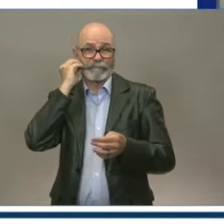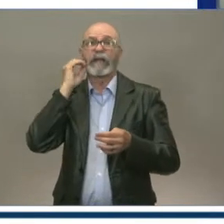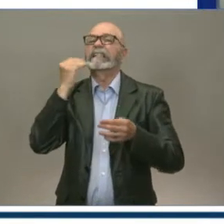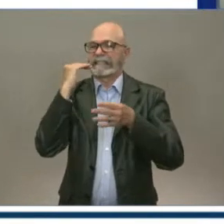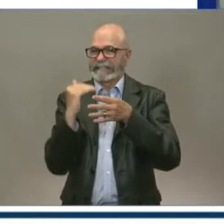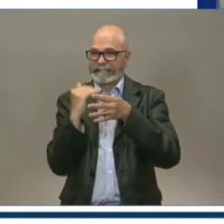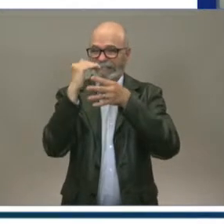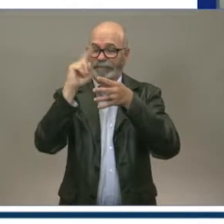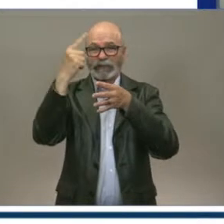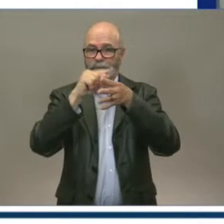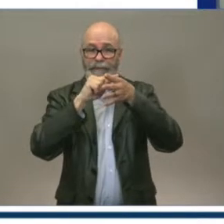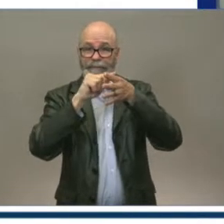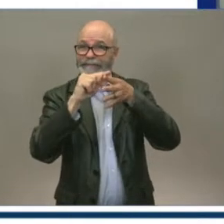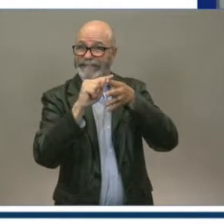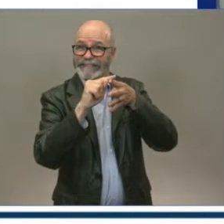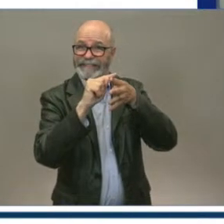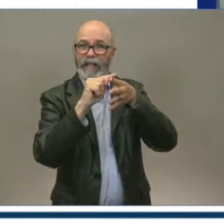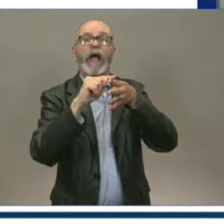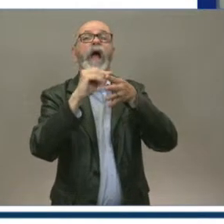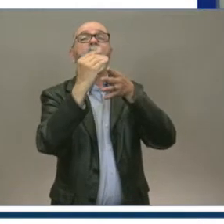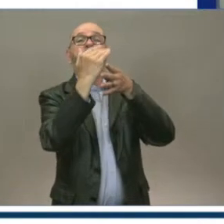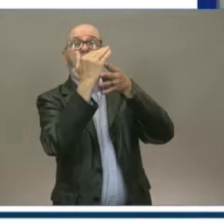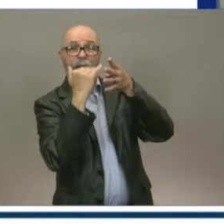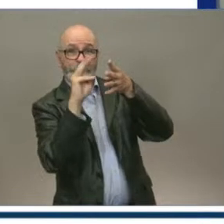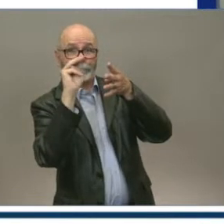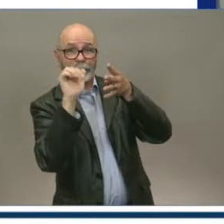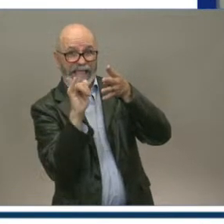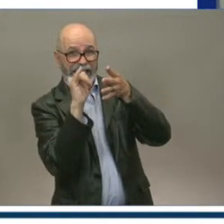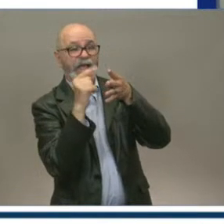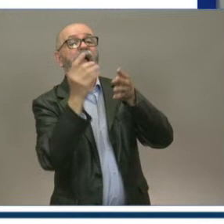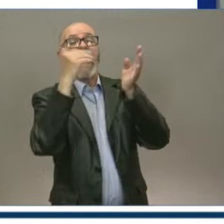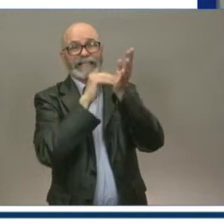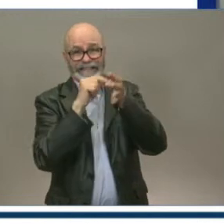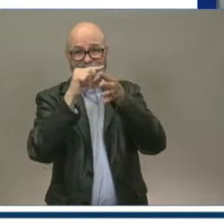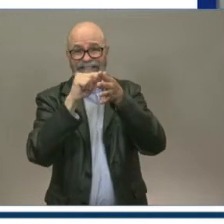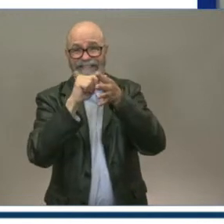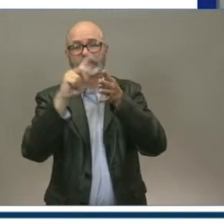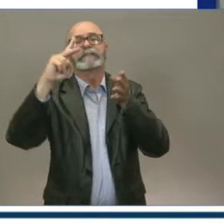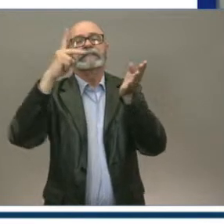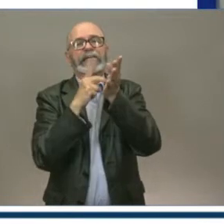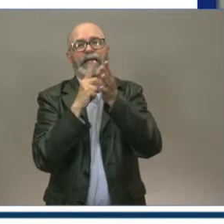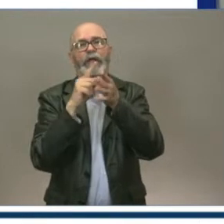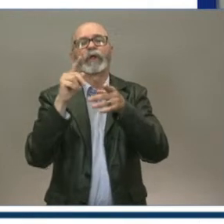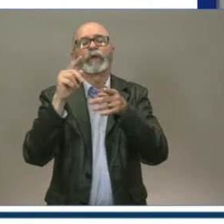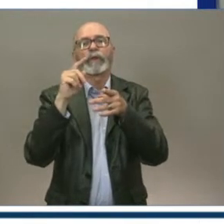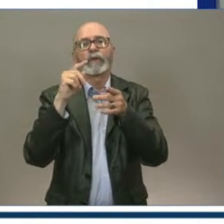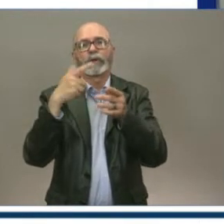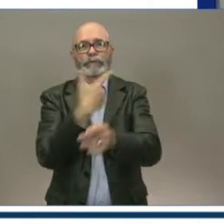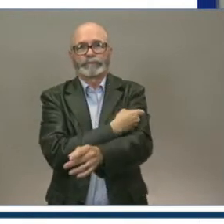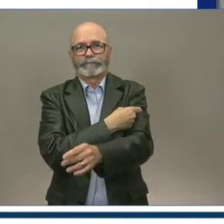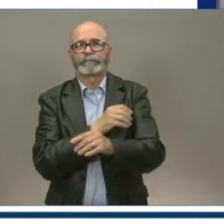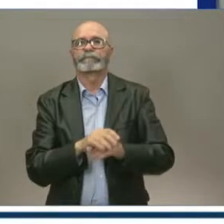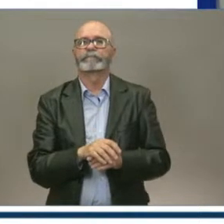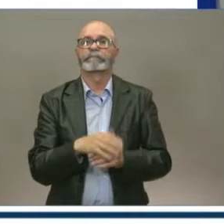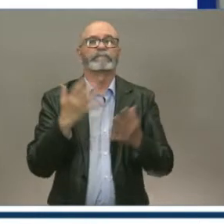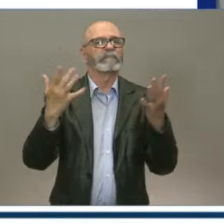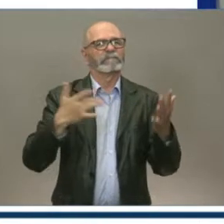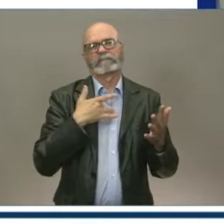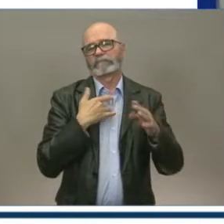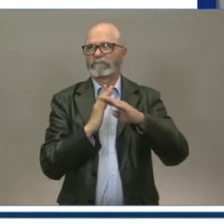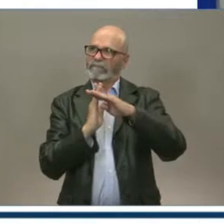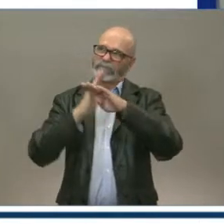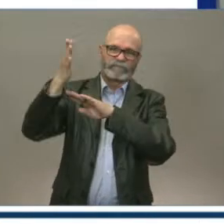May. This week, we're on track to administer 40,000 doses of COVID-19. Next week, we'll